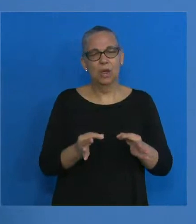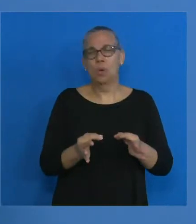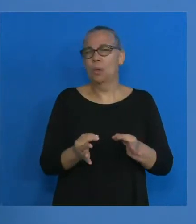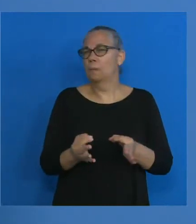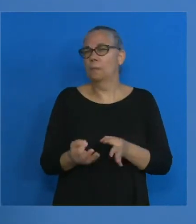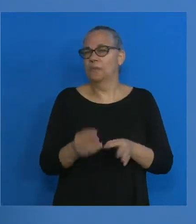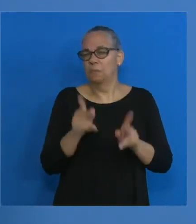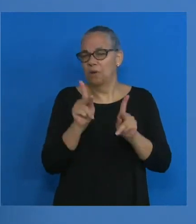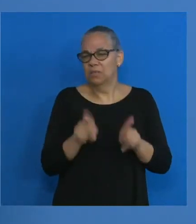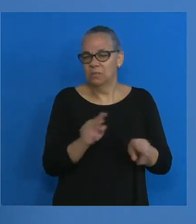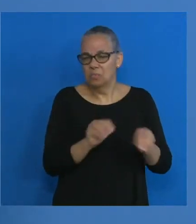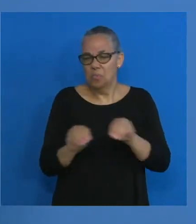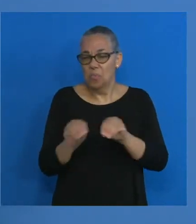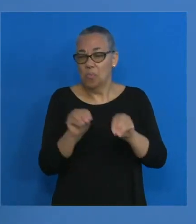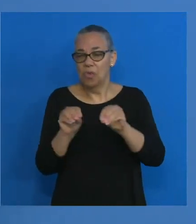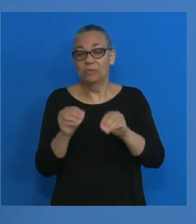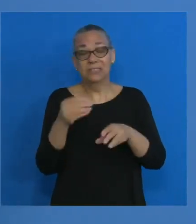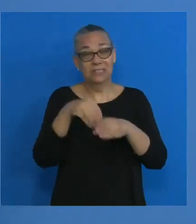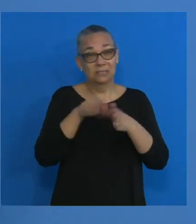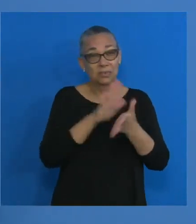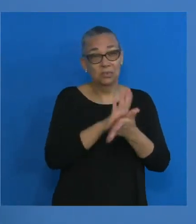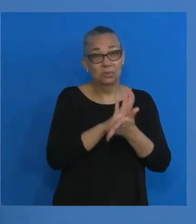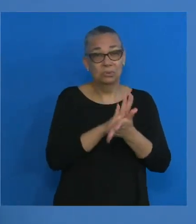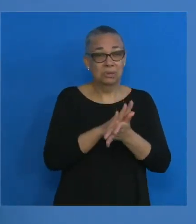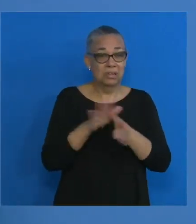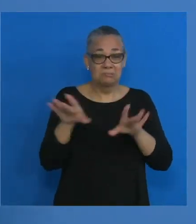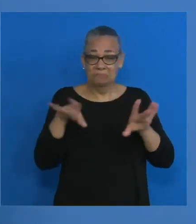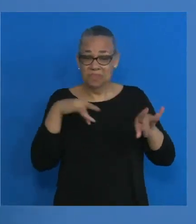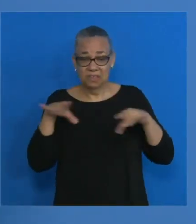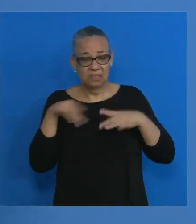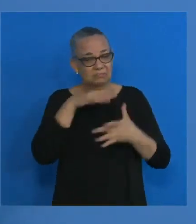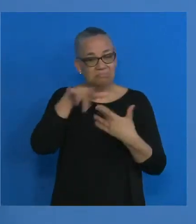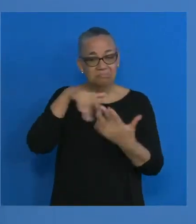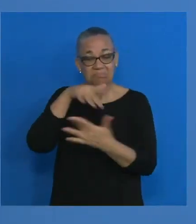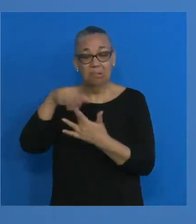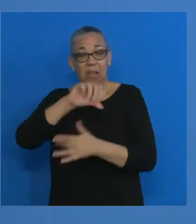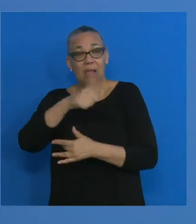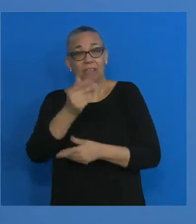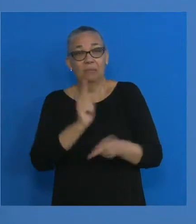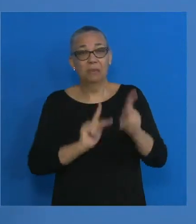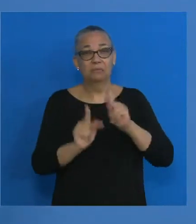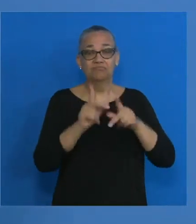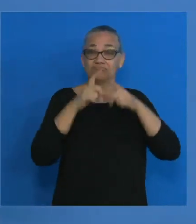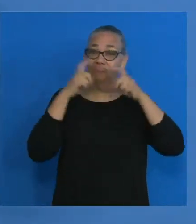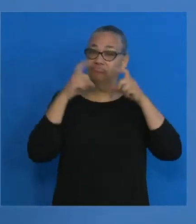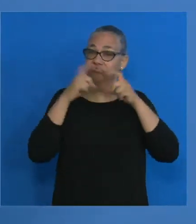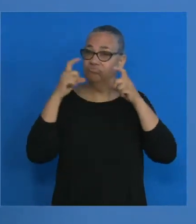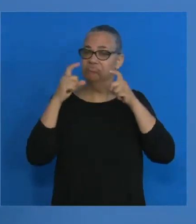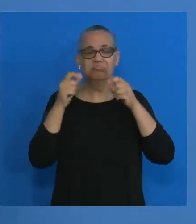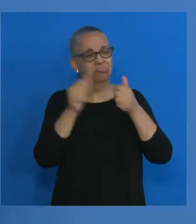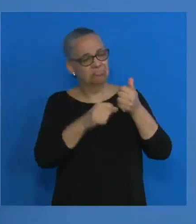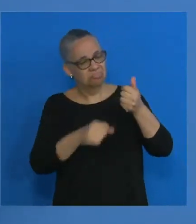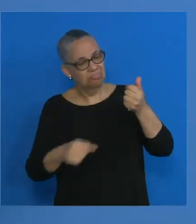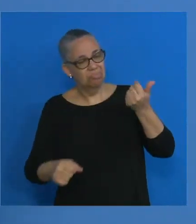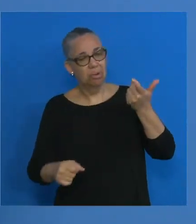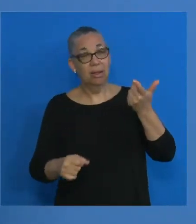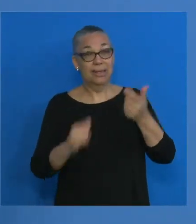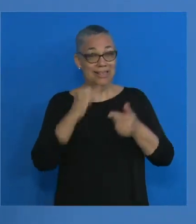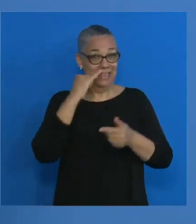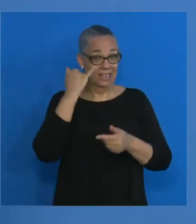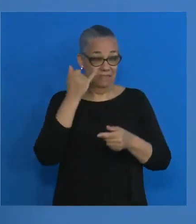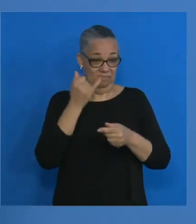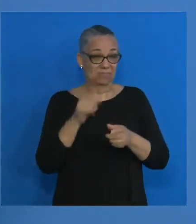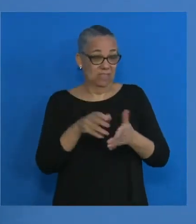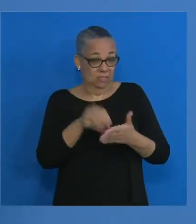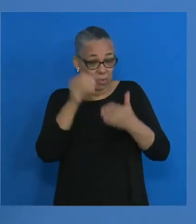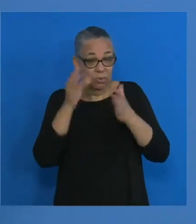around the school, any interaction with others, mask wearing compliance, etc. If the individual is a student, they